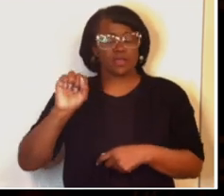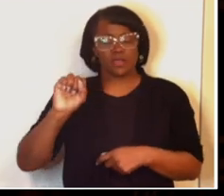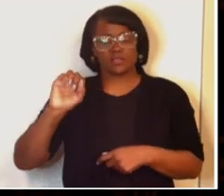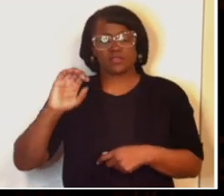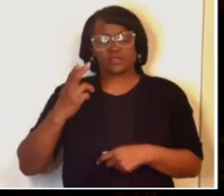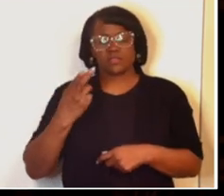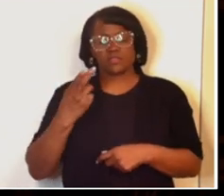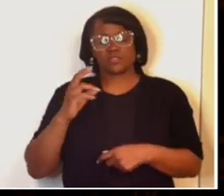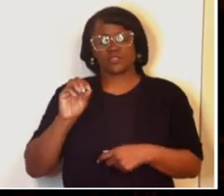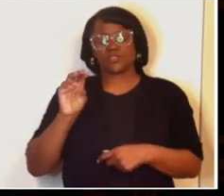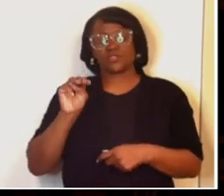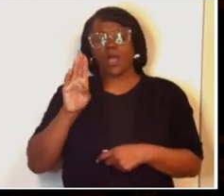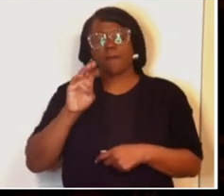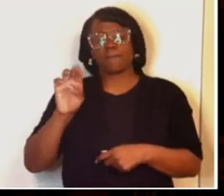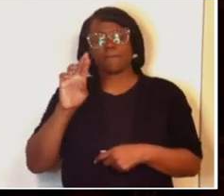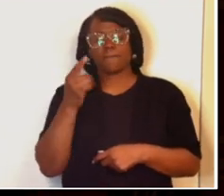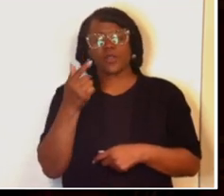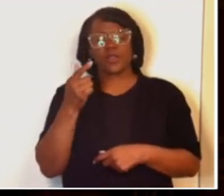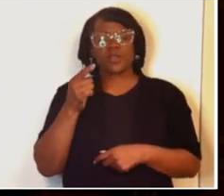Schomburg Center,